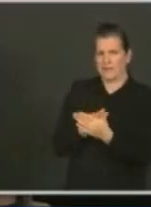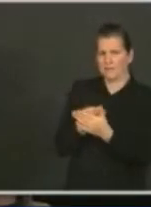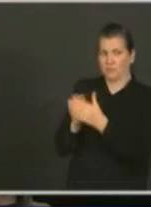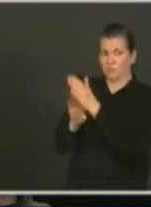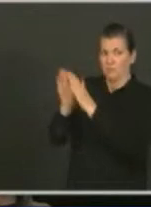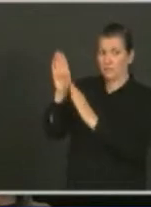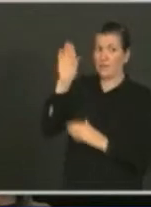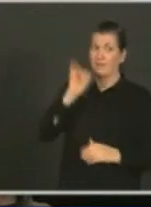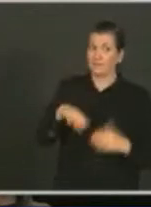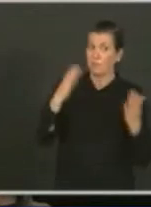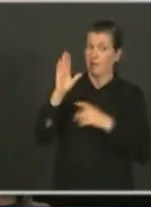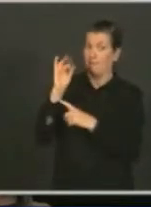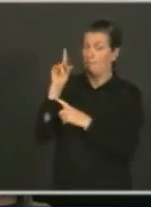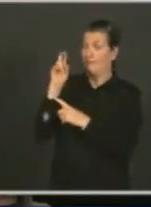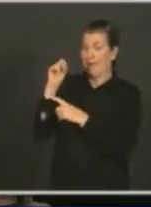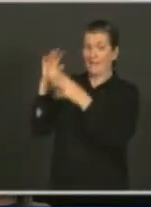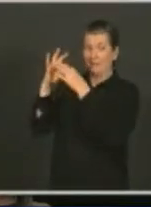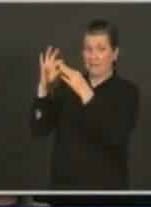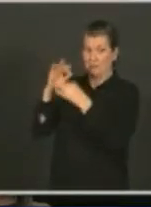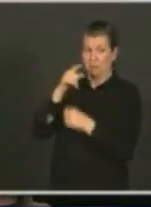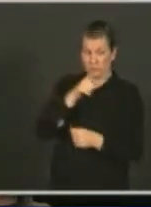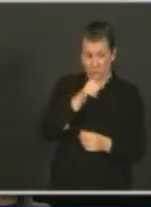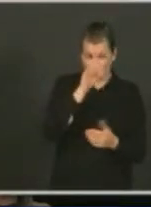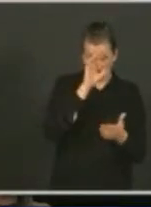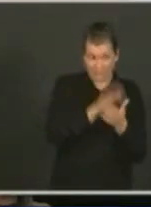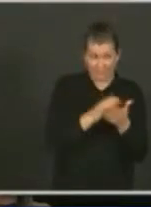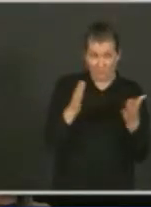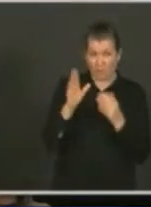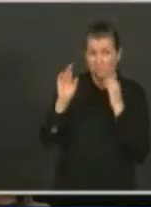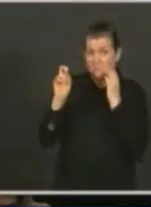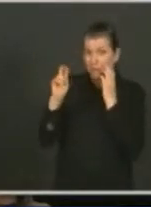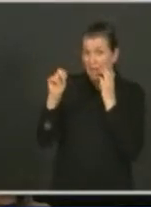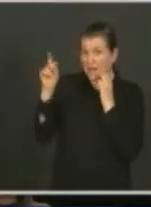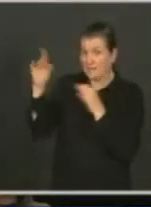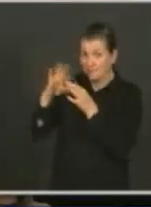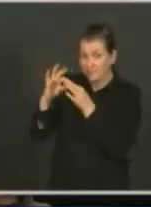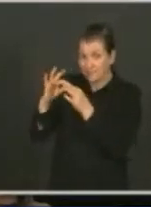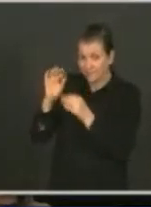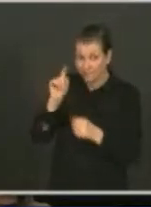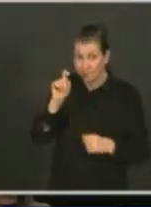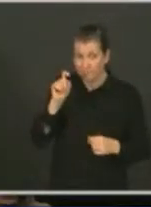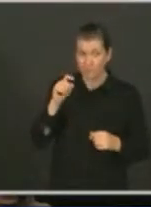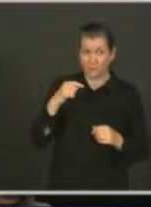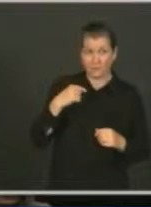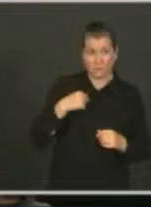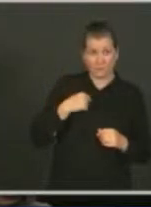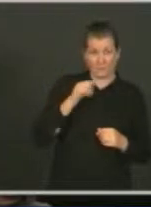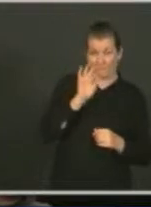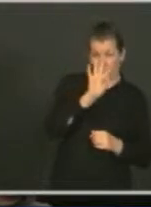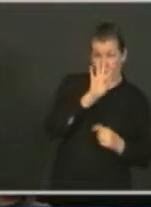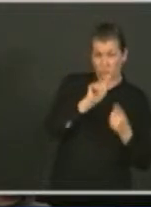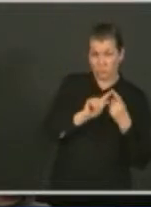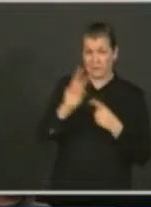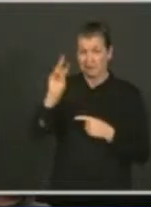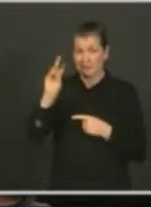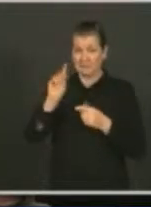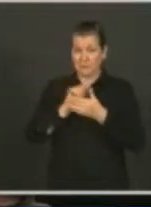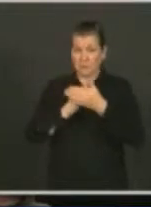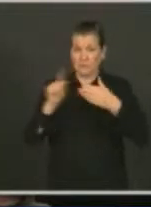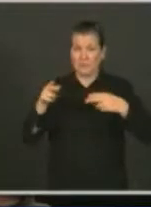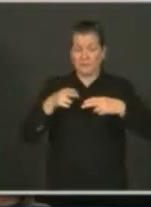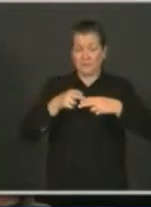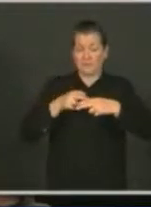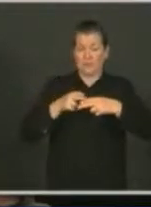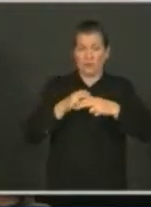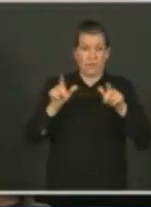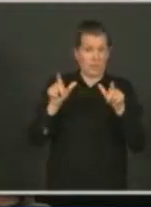is right now, do you believe that the government should head into a 4 to 6 week lockdown and take out money with the interest rates being where